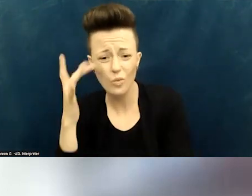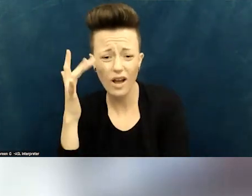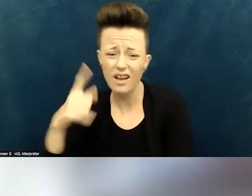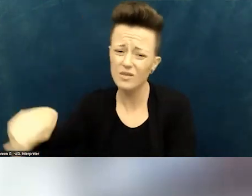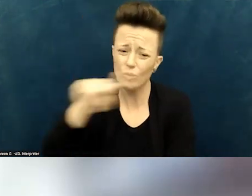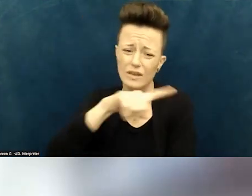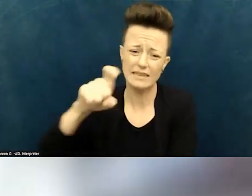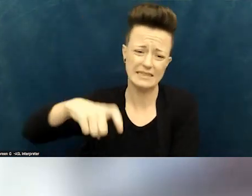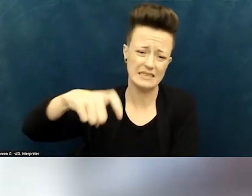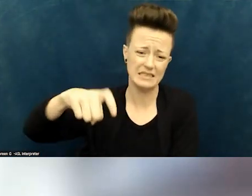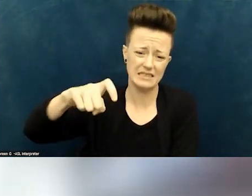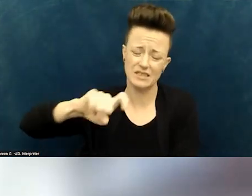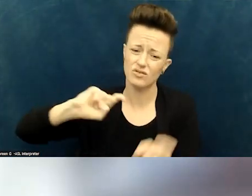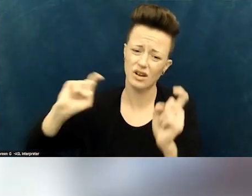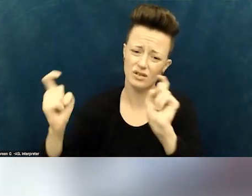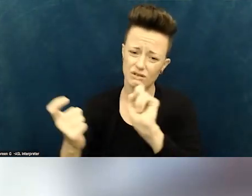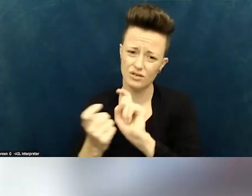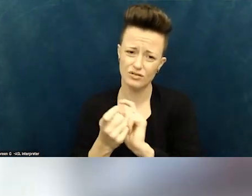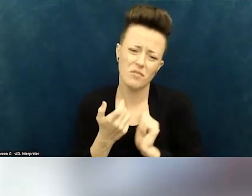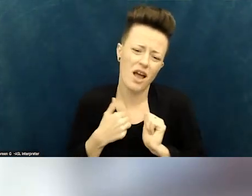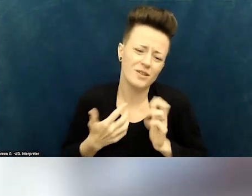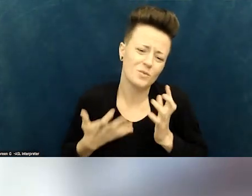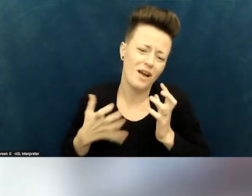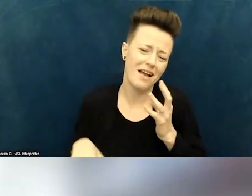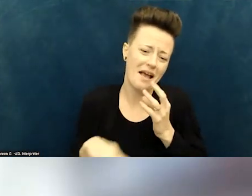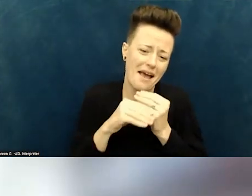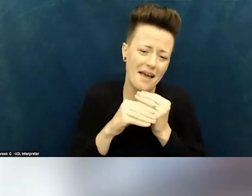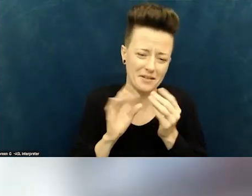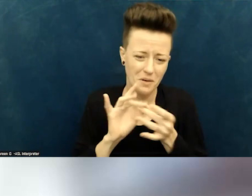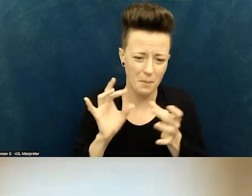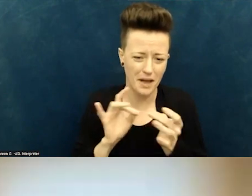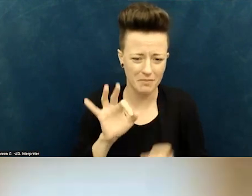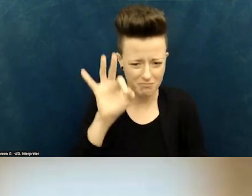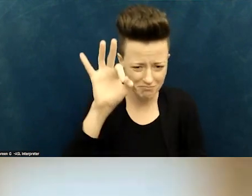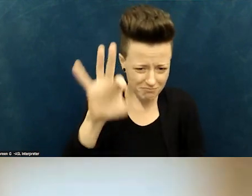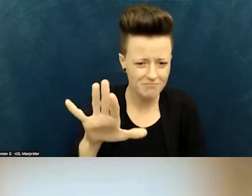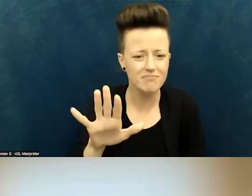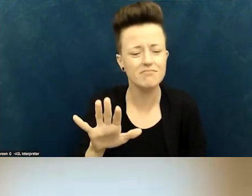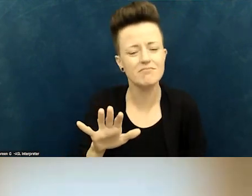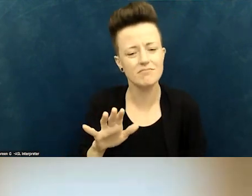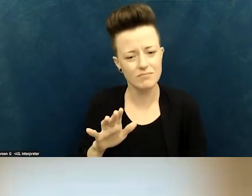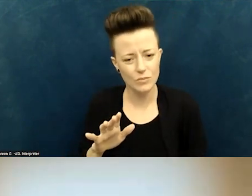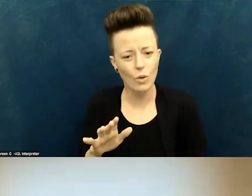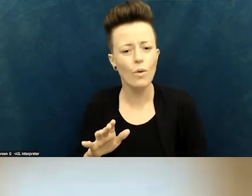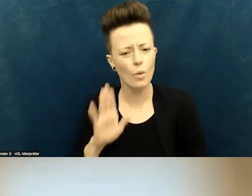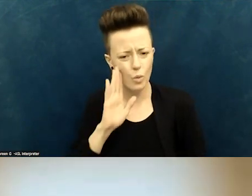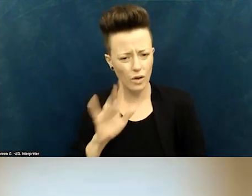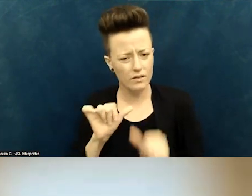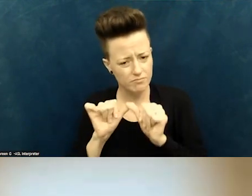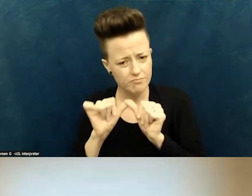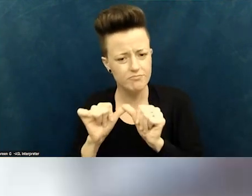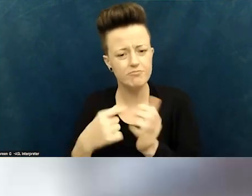So I just wanted to make that comment, that I think that that's what this forum is for, hopefully,